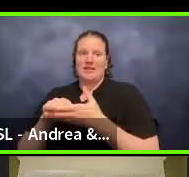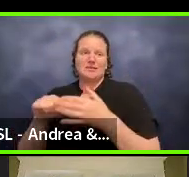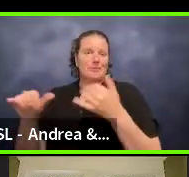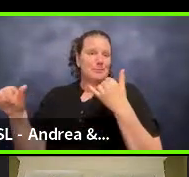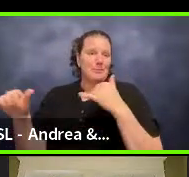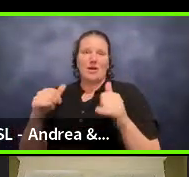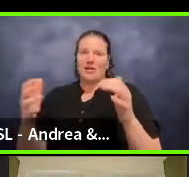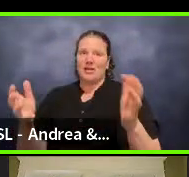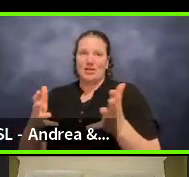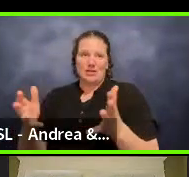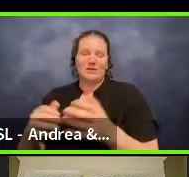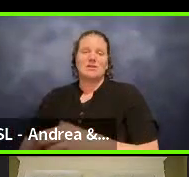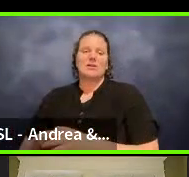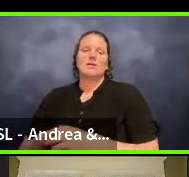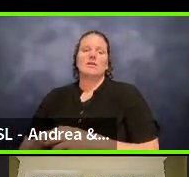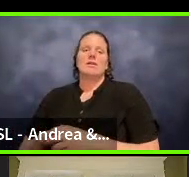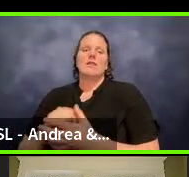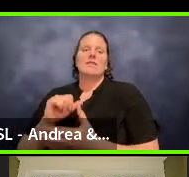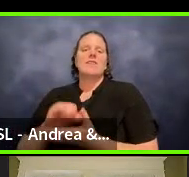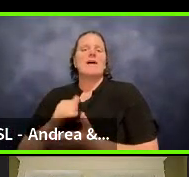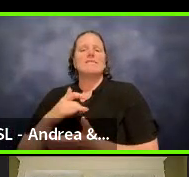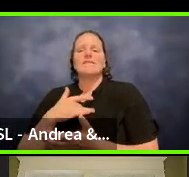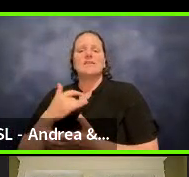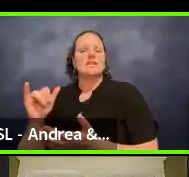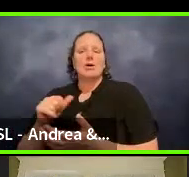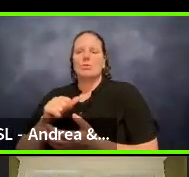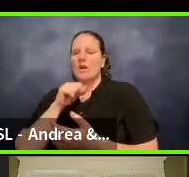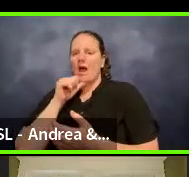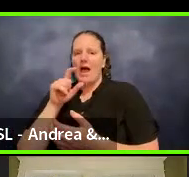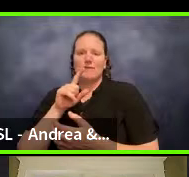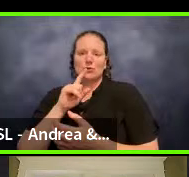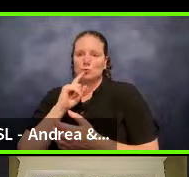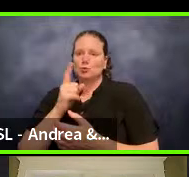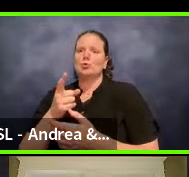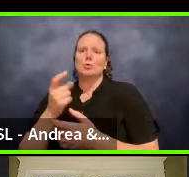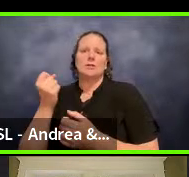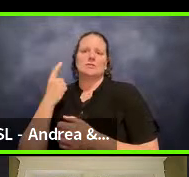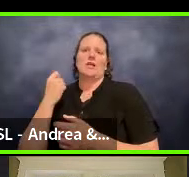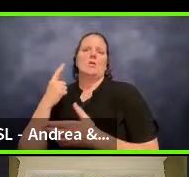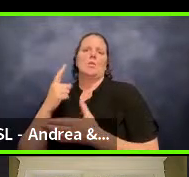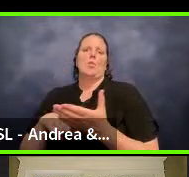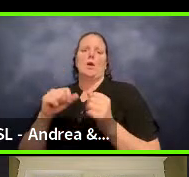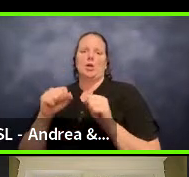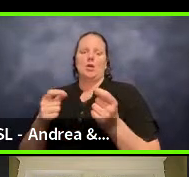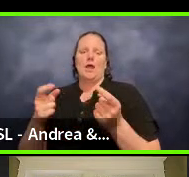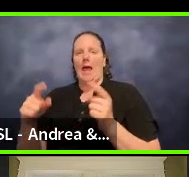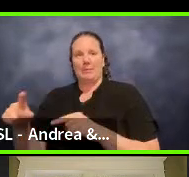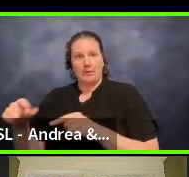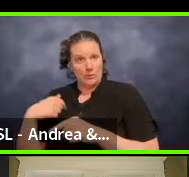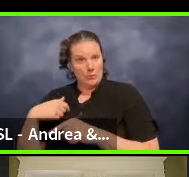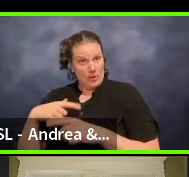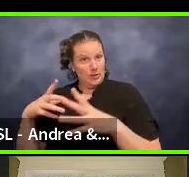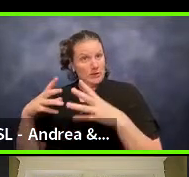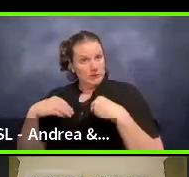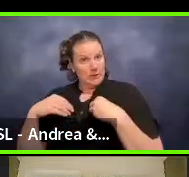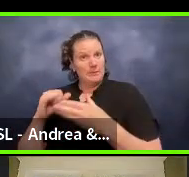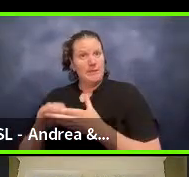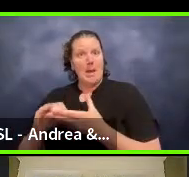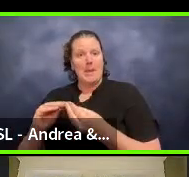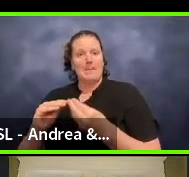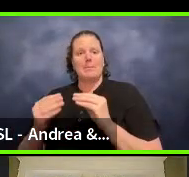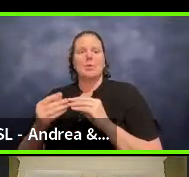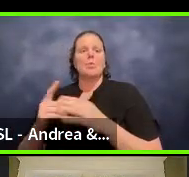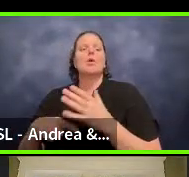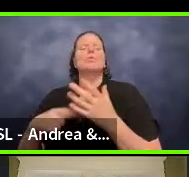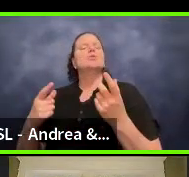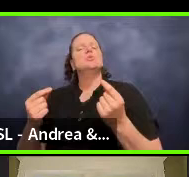folks. It feels like we don't have a true grasp of what could really go sideways, and are we okay with that number? And what are we going to